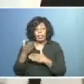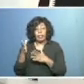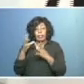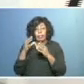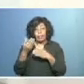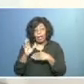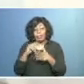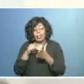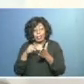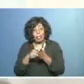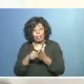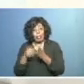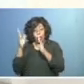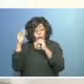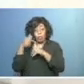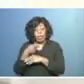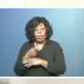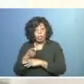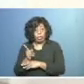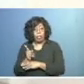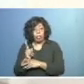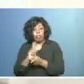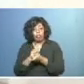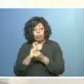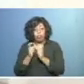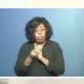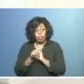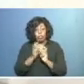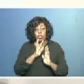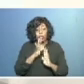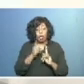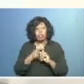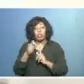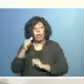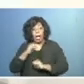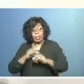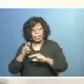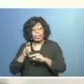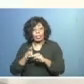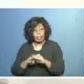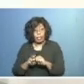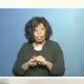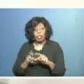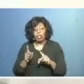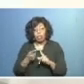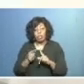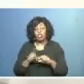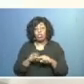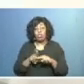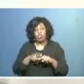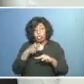hoped that participants would turn talk into action as they seek to significantly reduce the